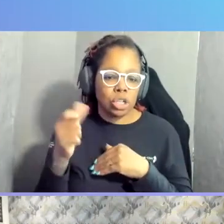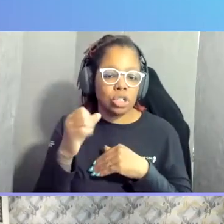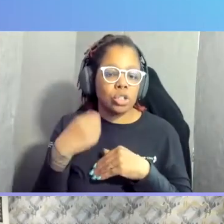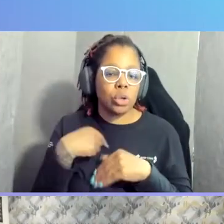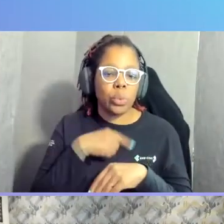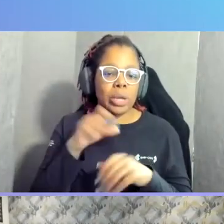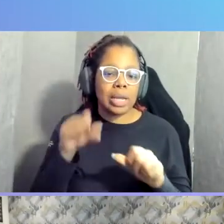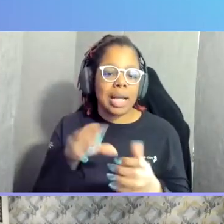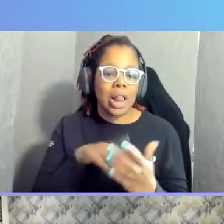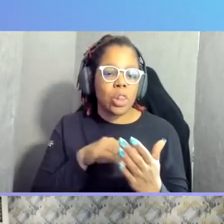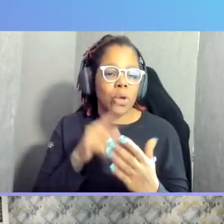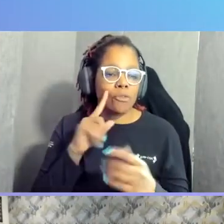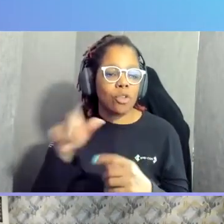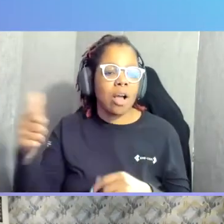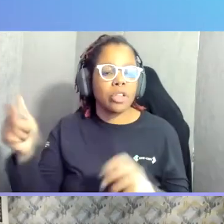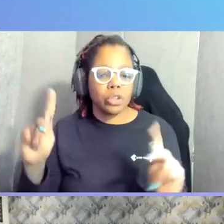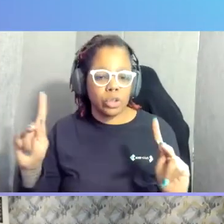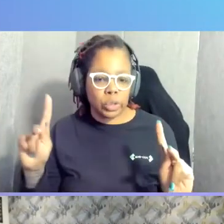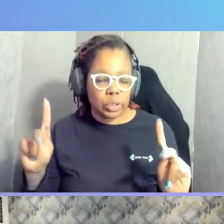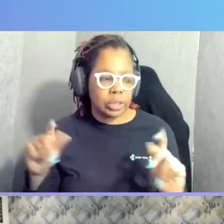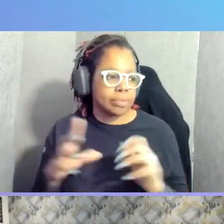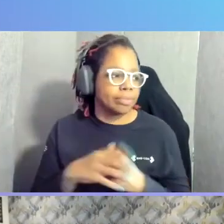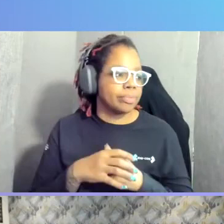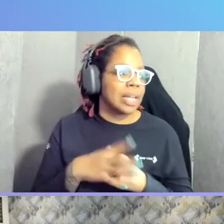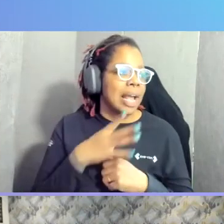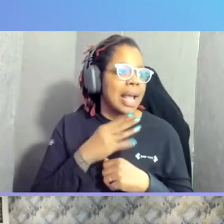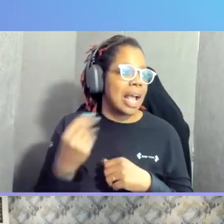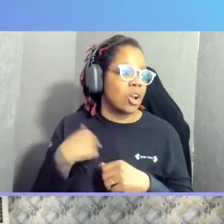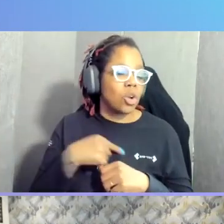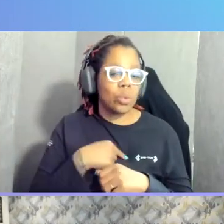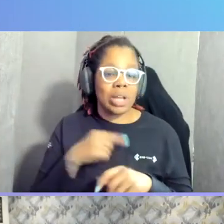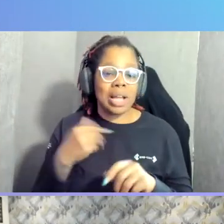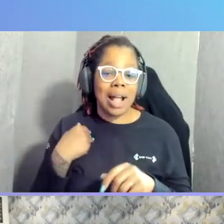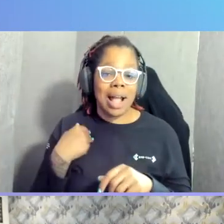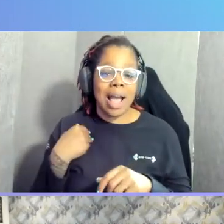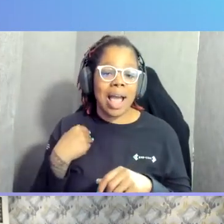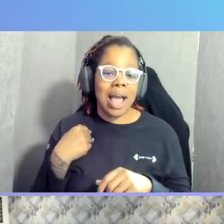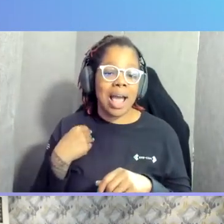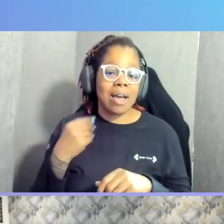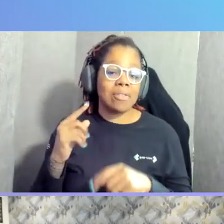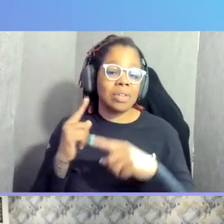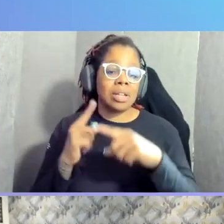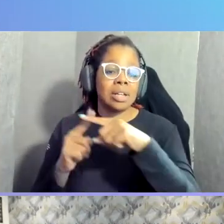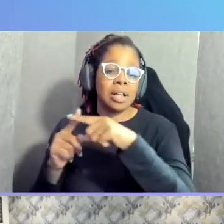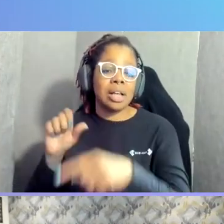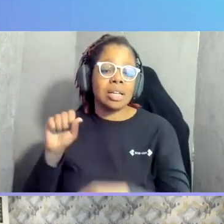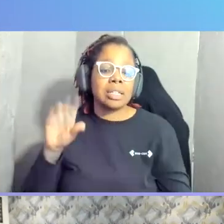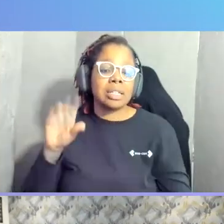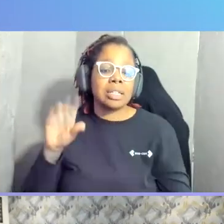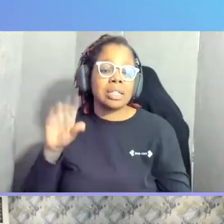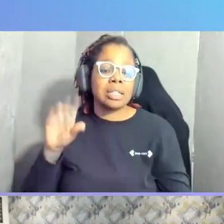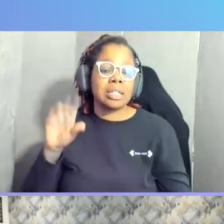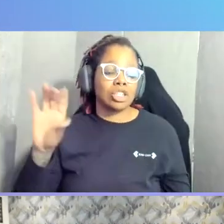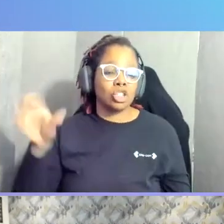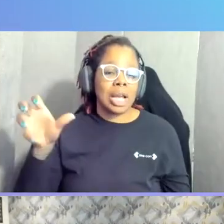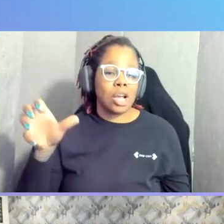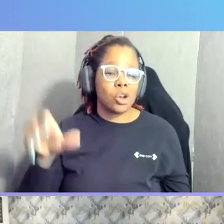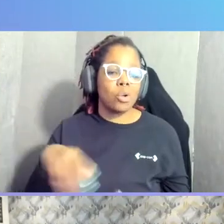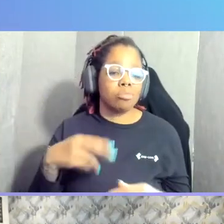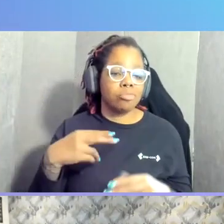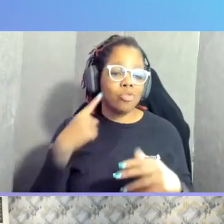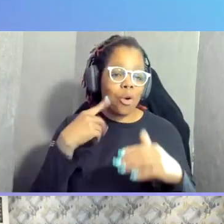learn from others. And we also have an accessibility channel on Slack that we share insights. Because we